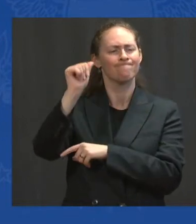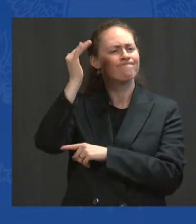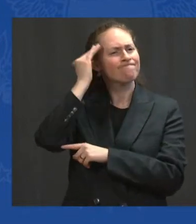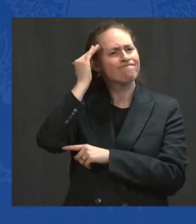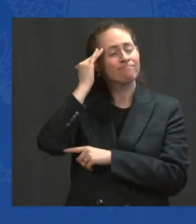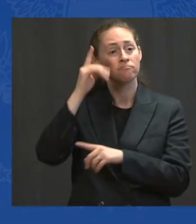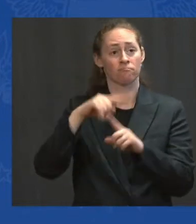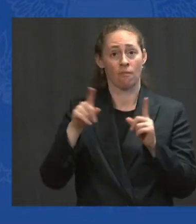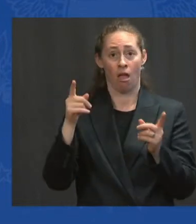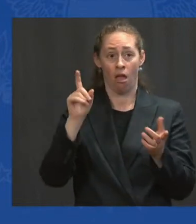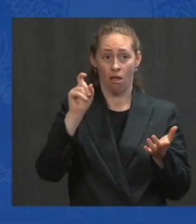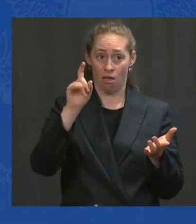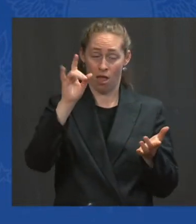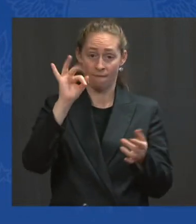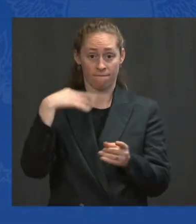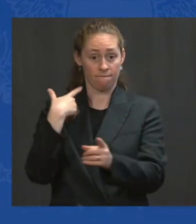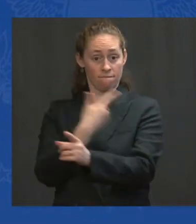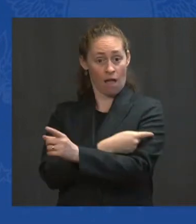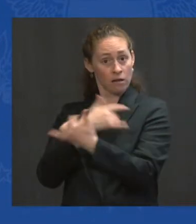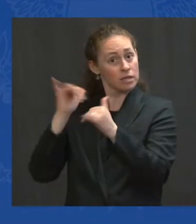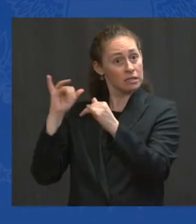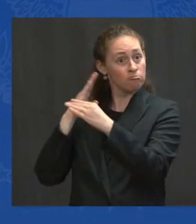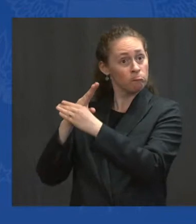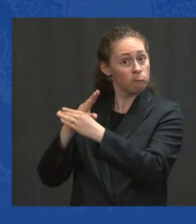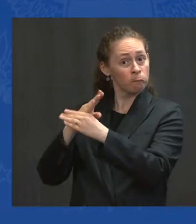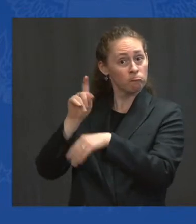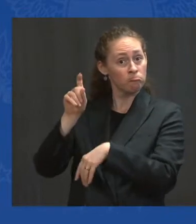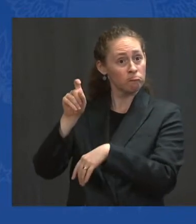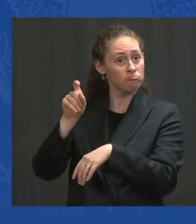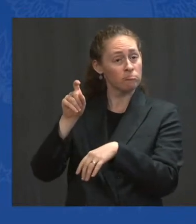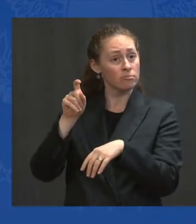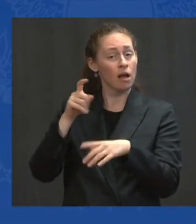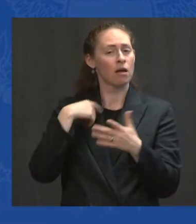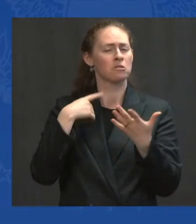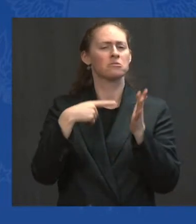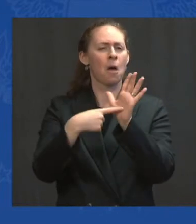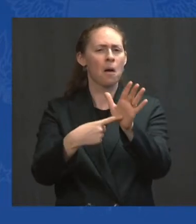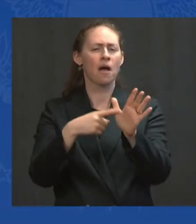the answer is, next slide, as shown on this story